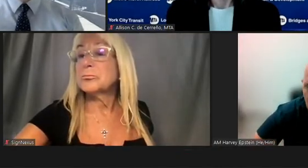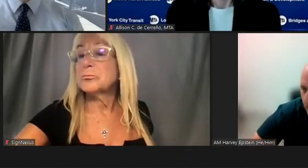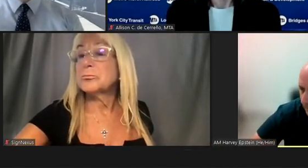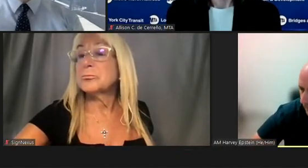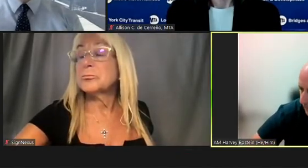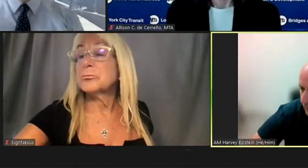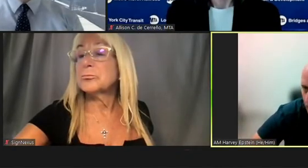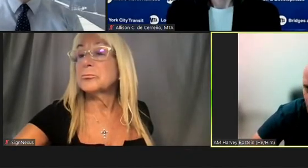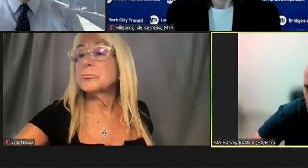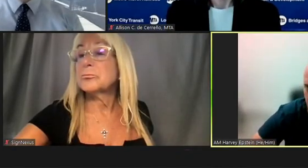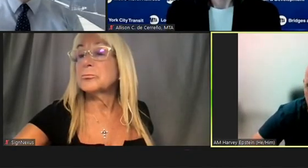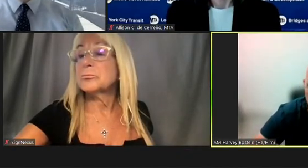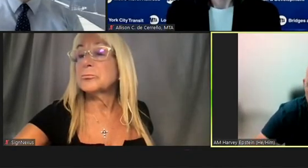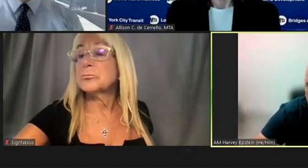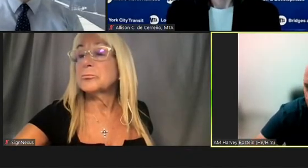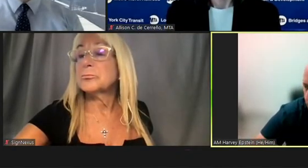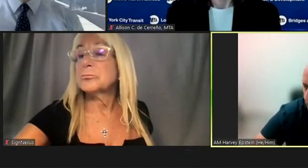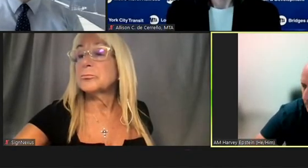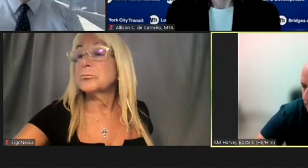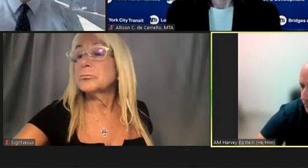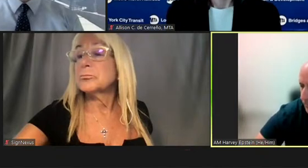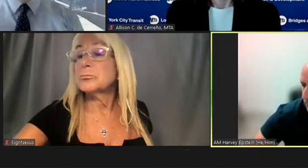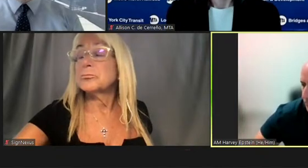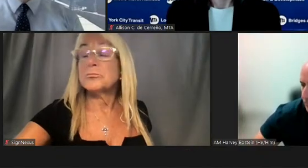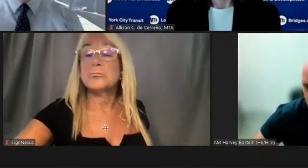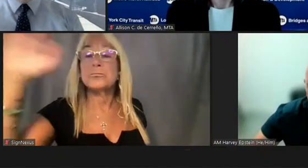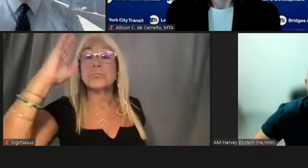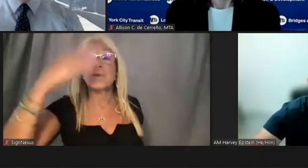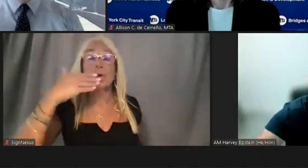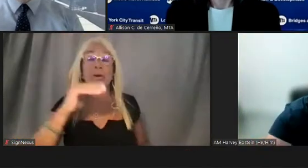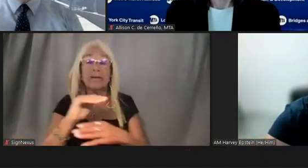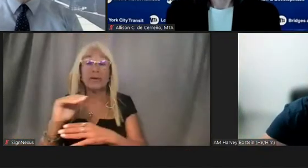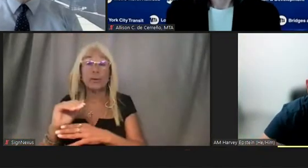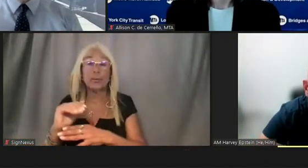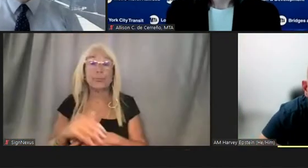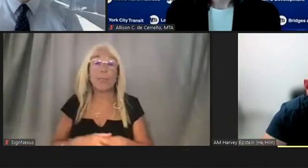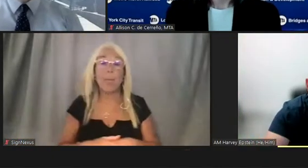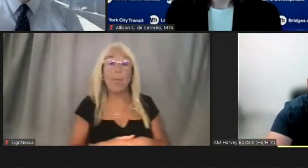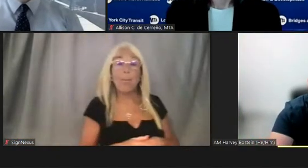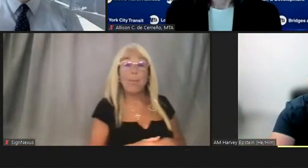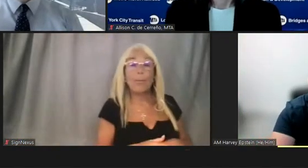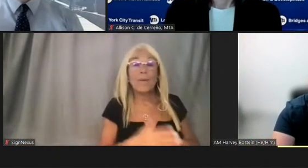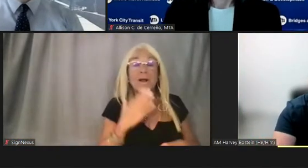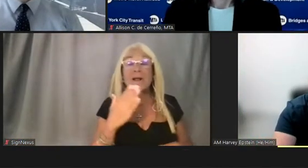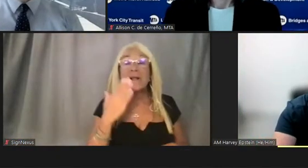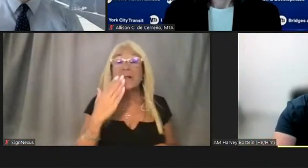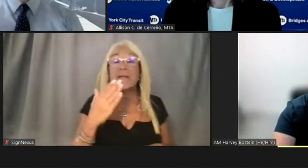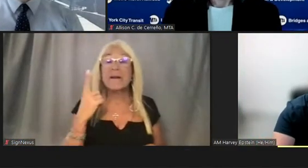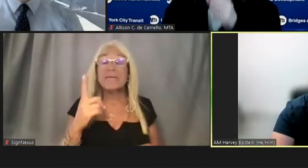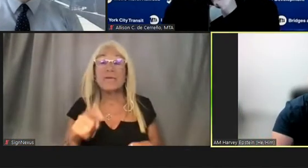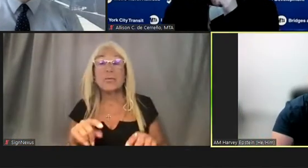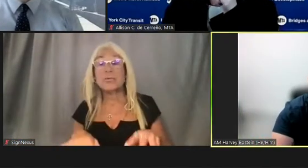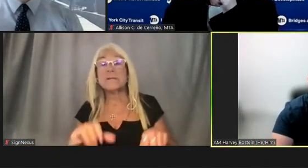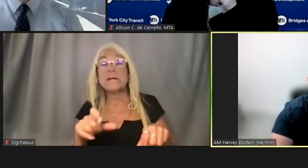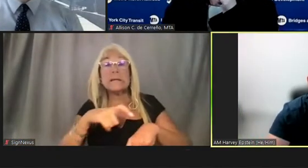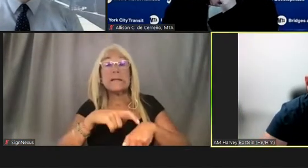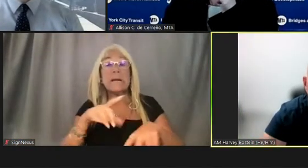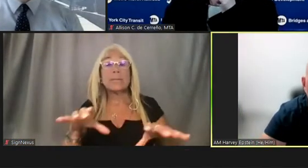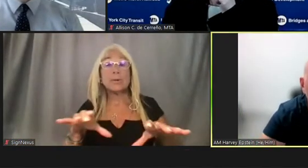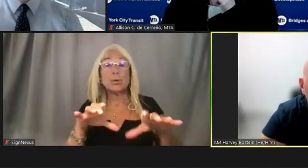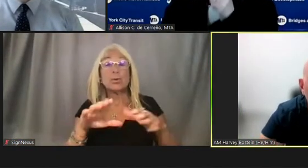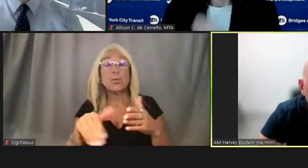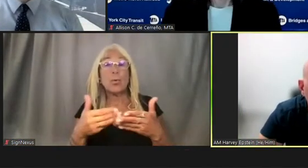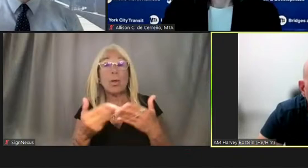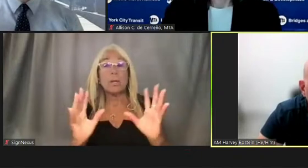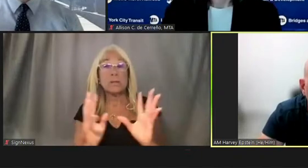hi good afternoon everyone you can hear me yes we can okay well thank you for taking the time to to do these all these